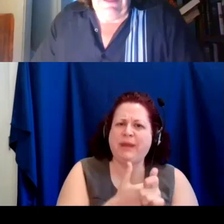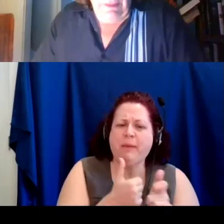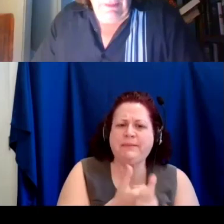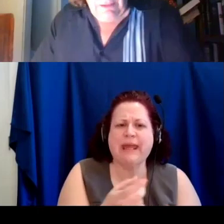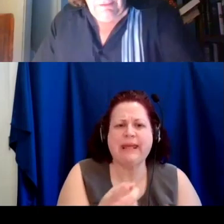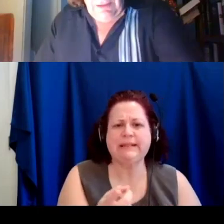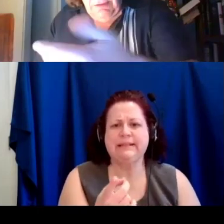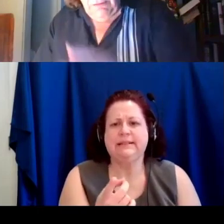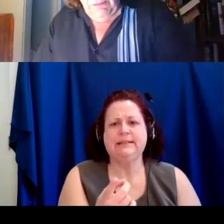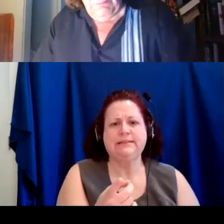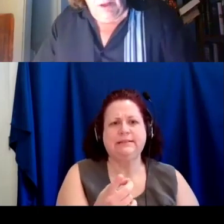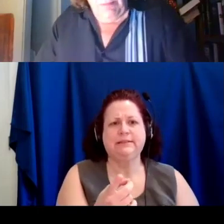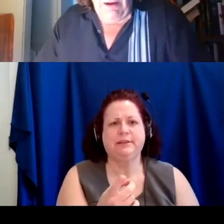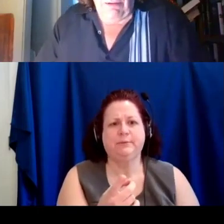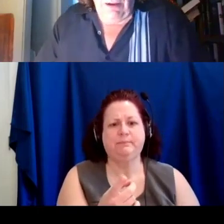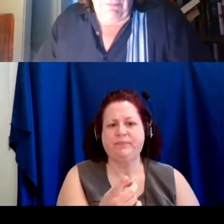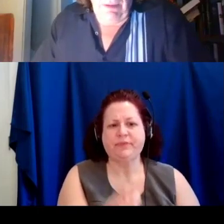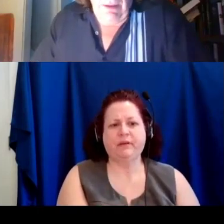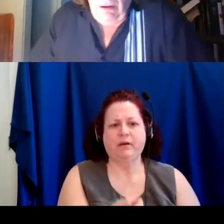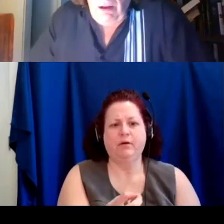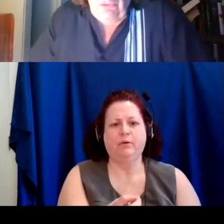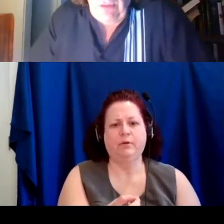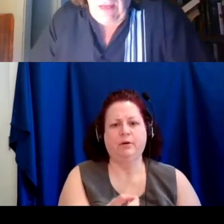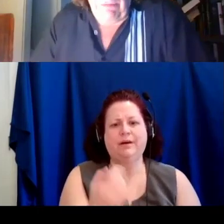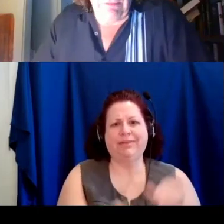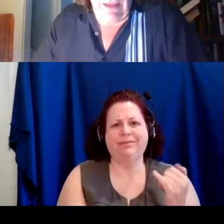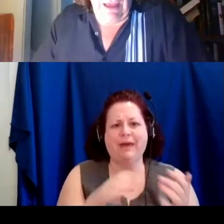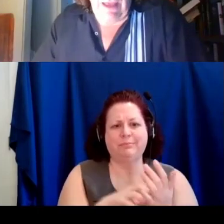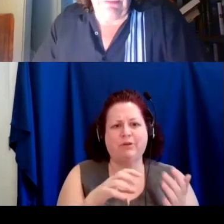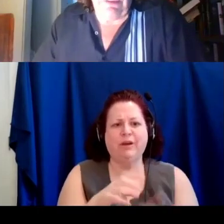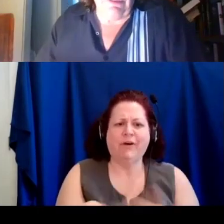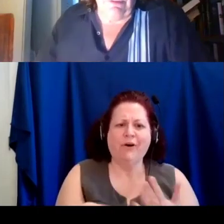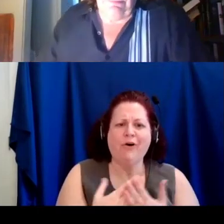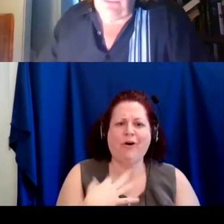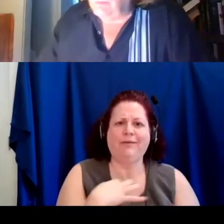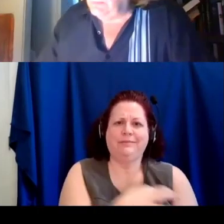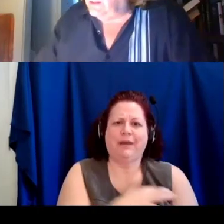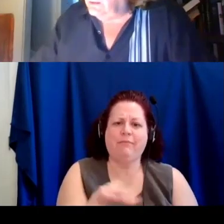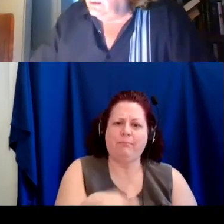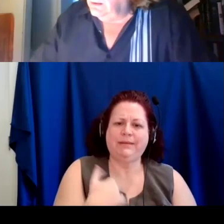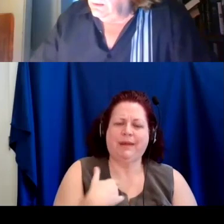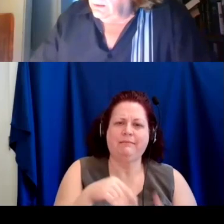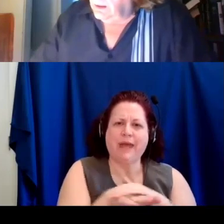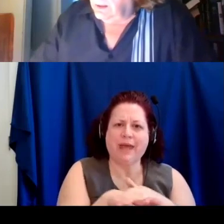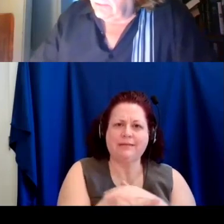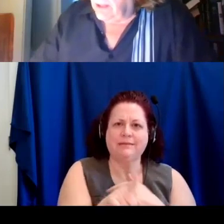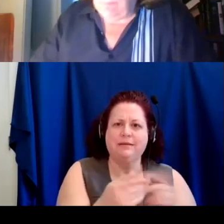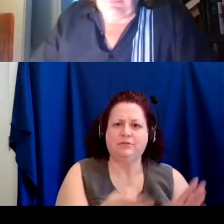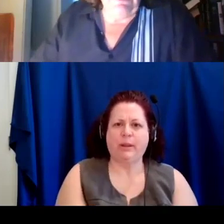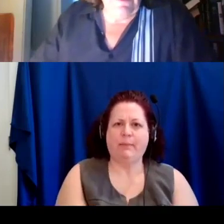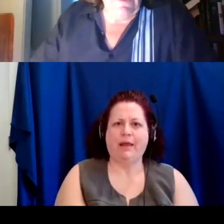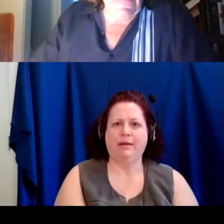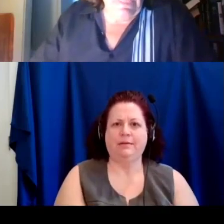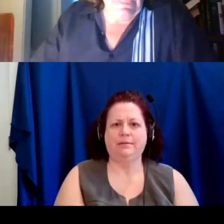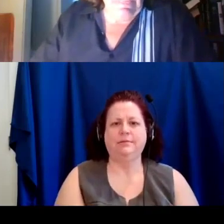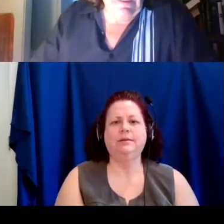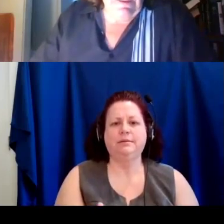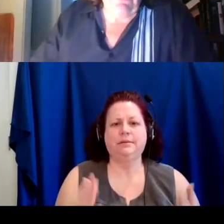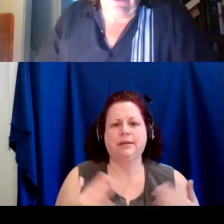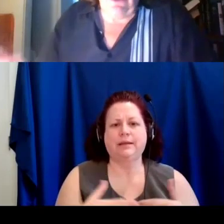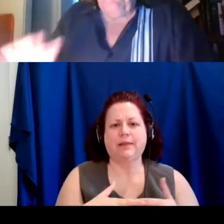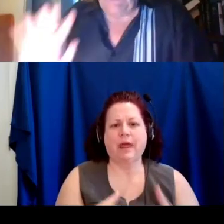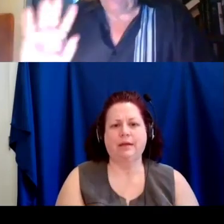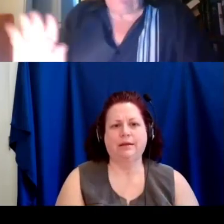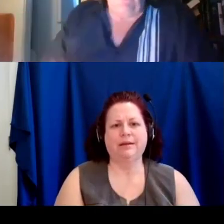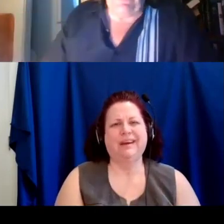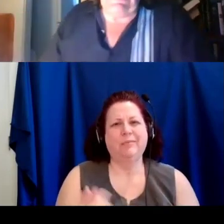and it, like it says here in the bottom paragraph, all staff has to have access to the plan. Next slide, please. I'm